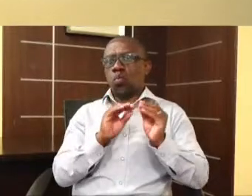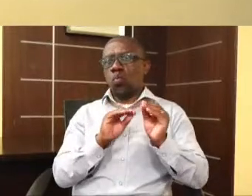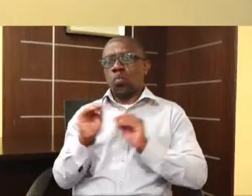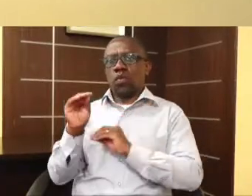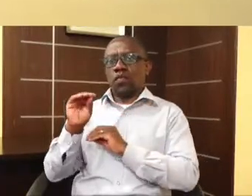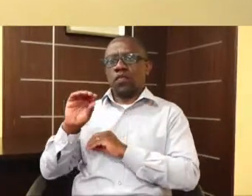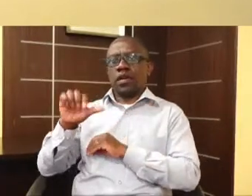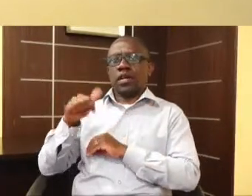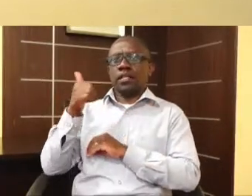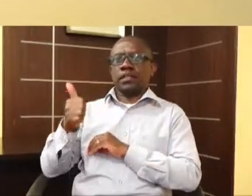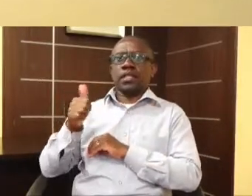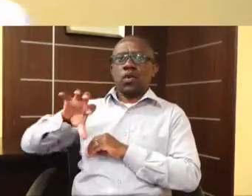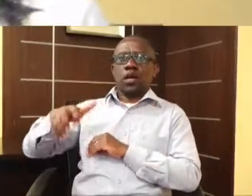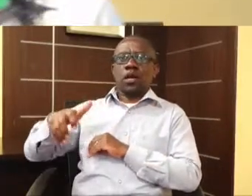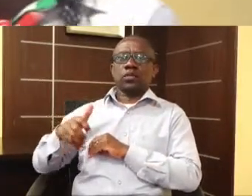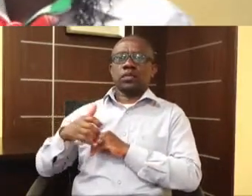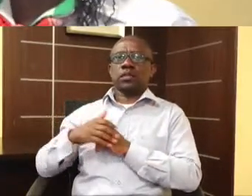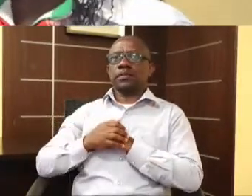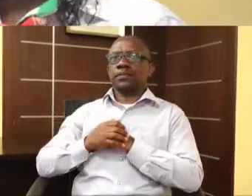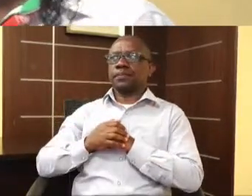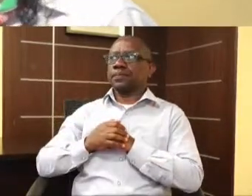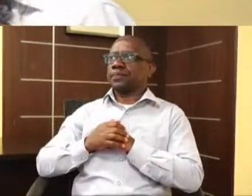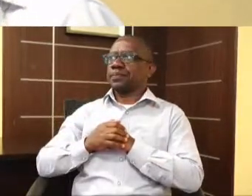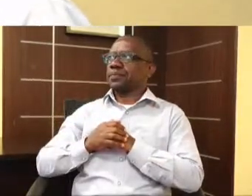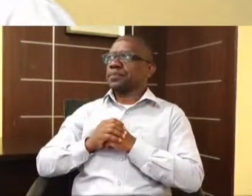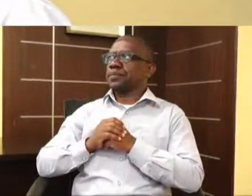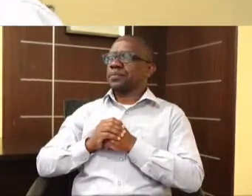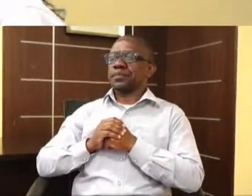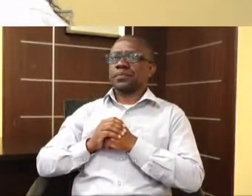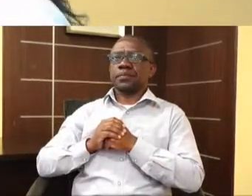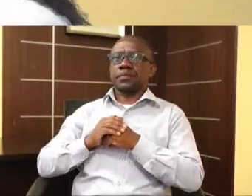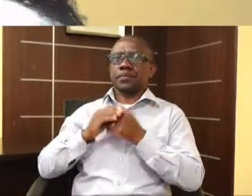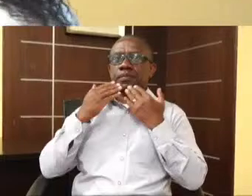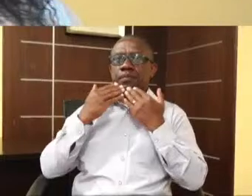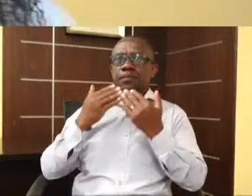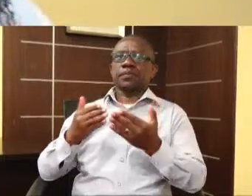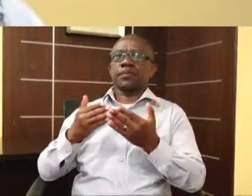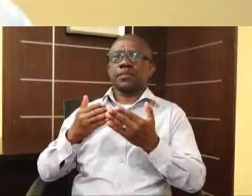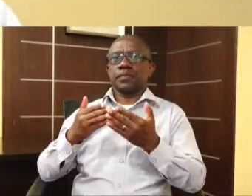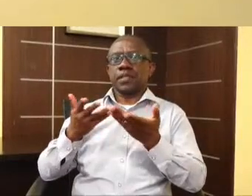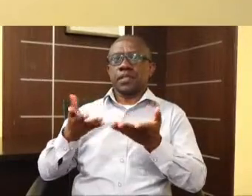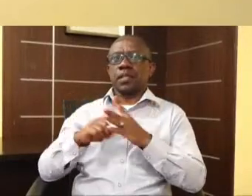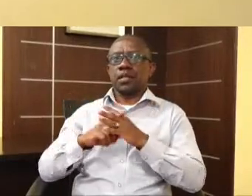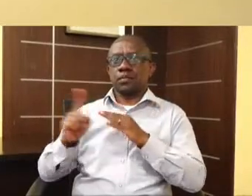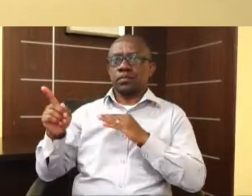see this farm. So Achar, karibu sana, and take us through.